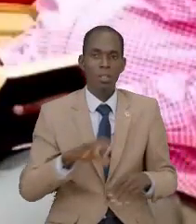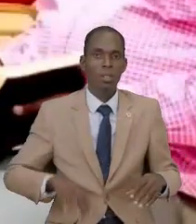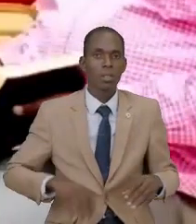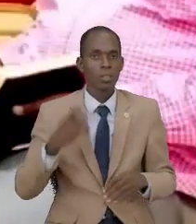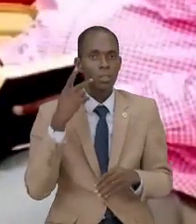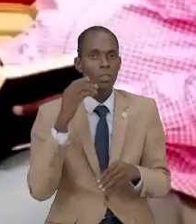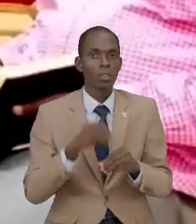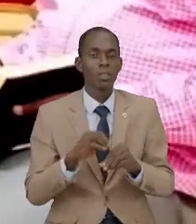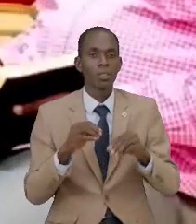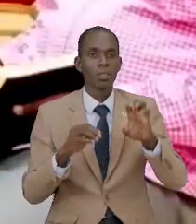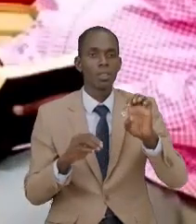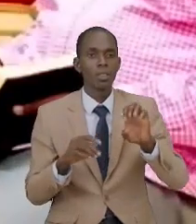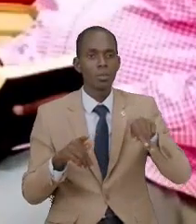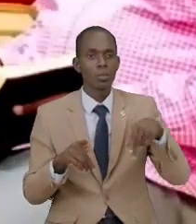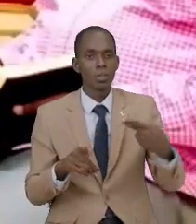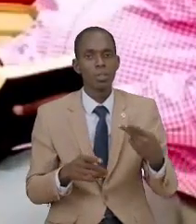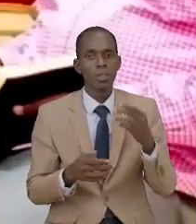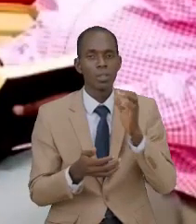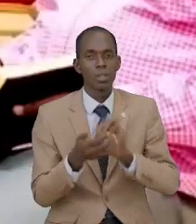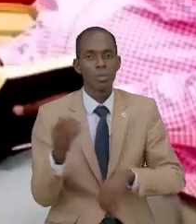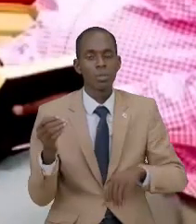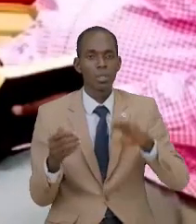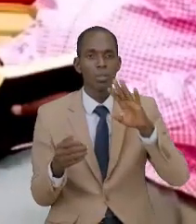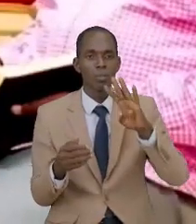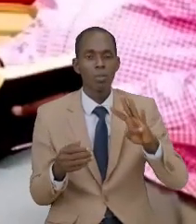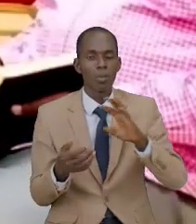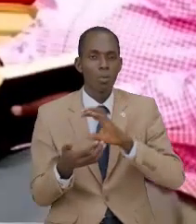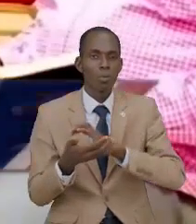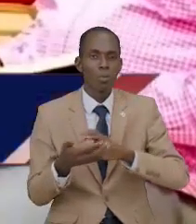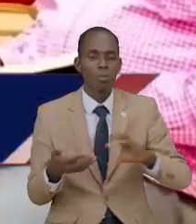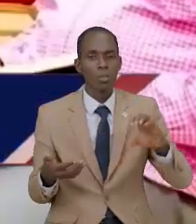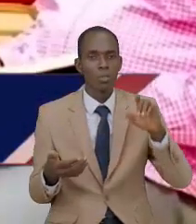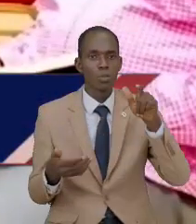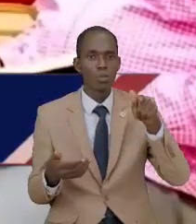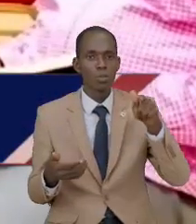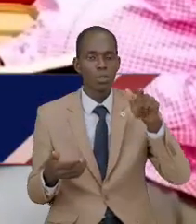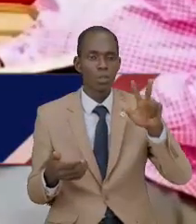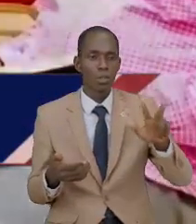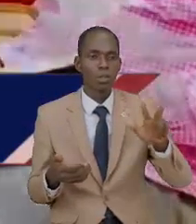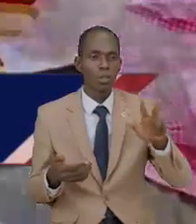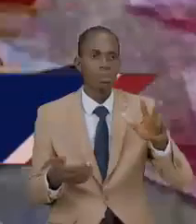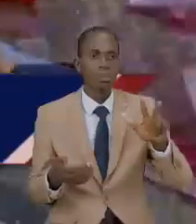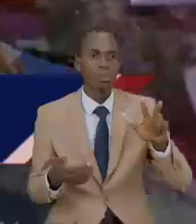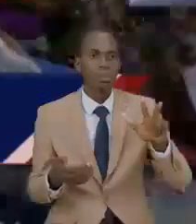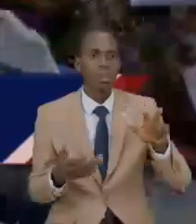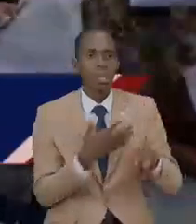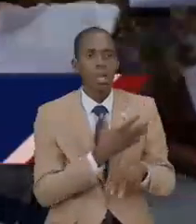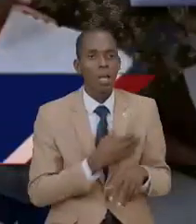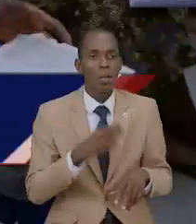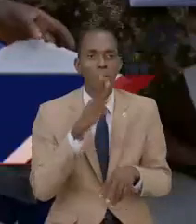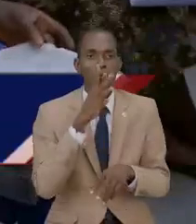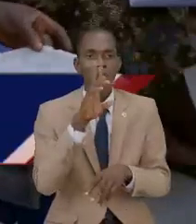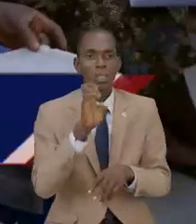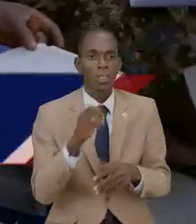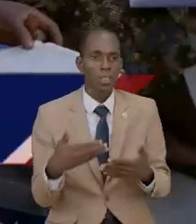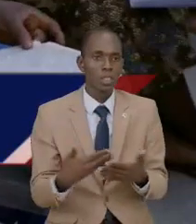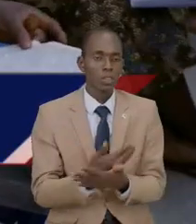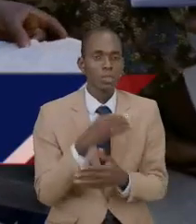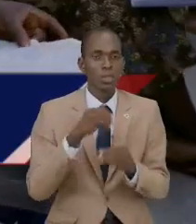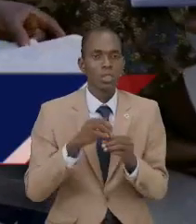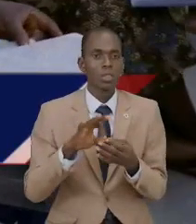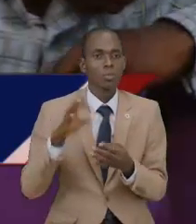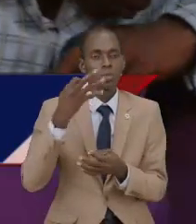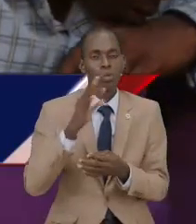verse 23. Ephesians 4, verse 23. And be renewed in the spirit of